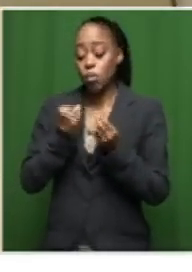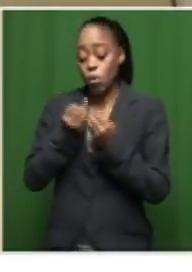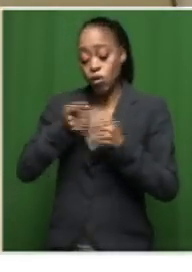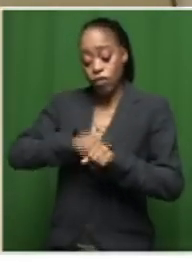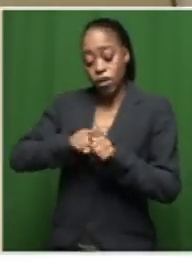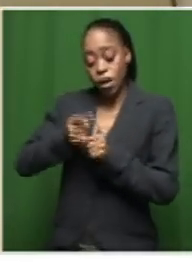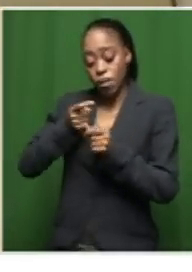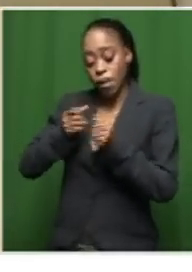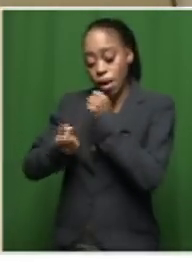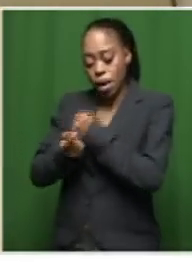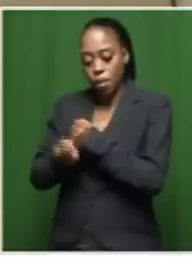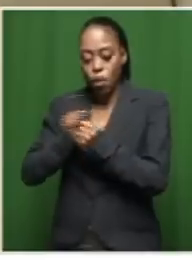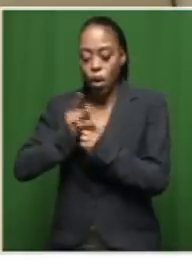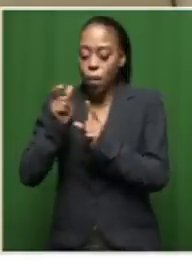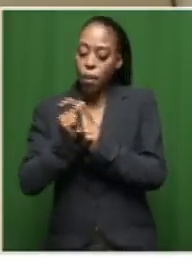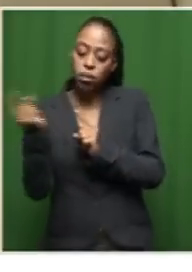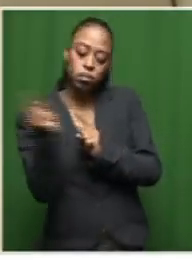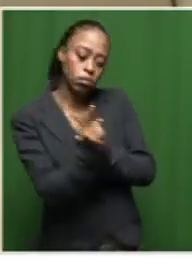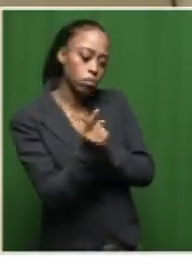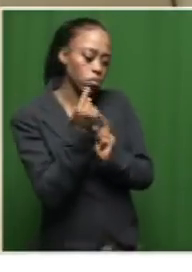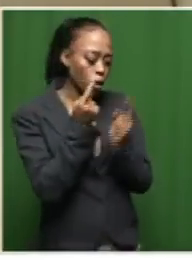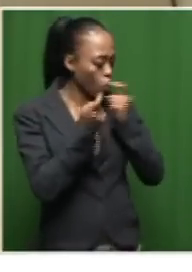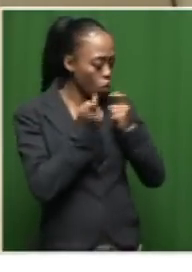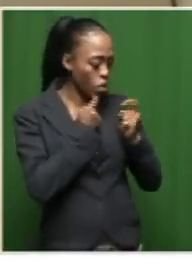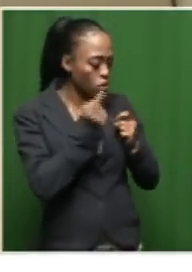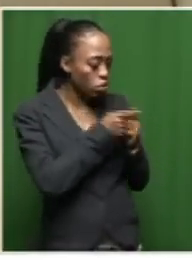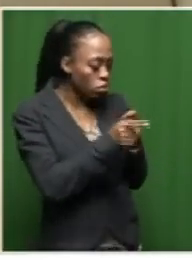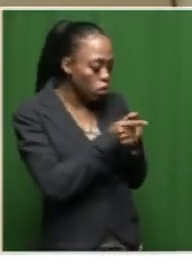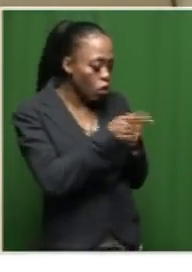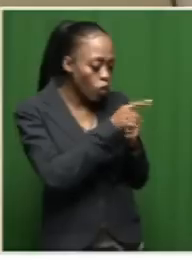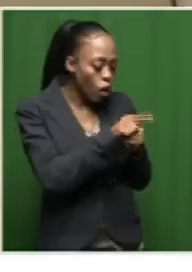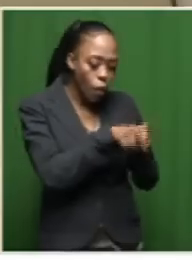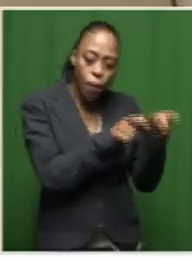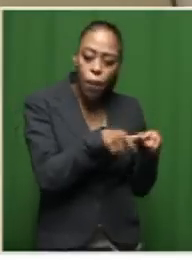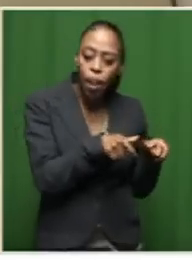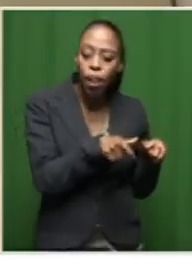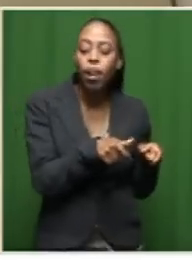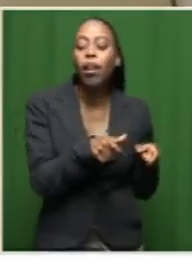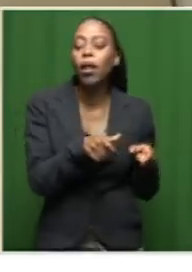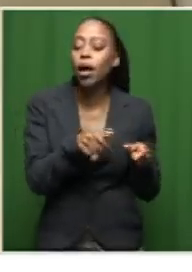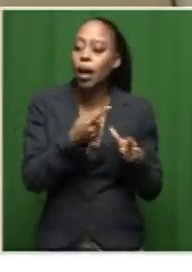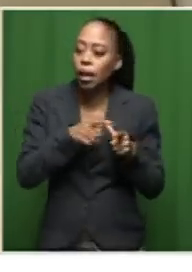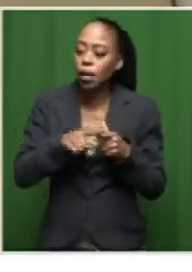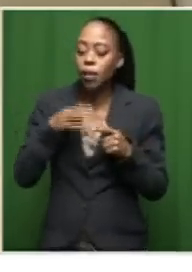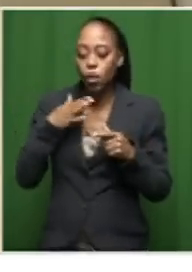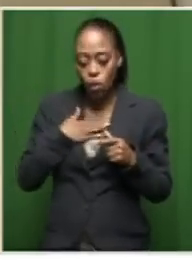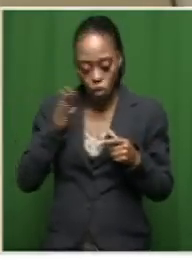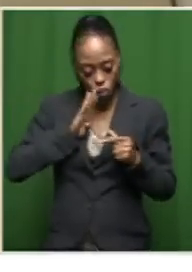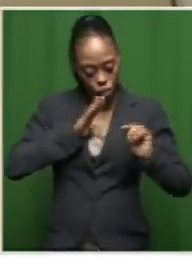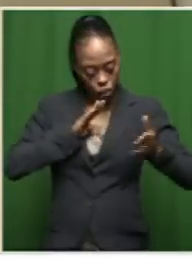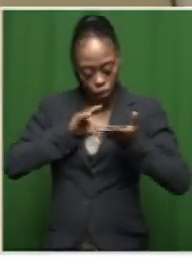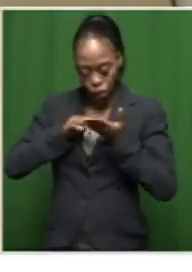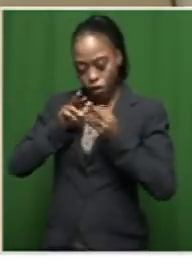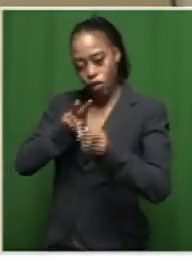these trustees have exercised their discretion in an irrational manner. This is not a reasonable